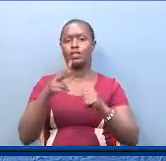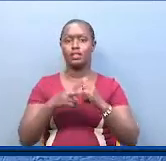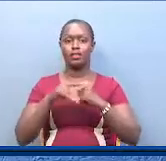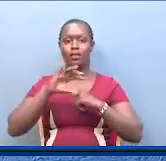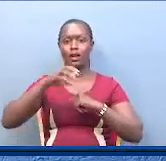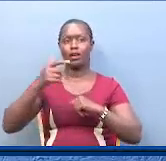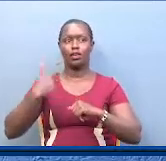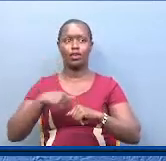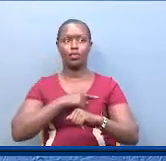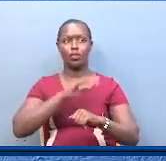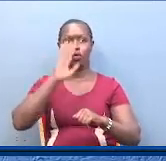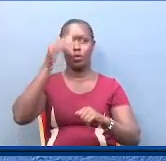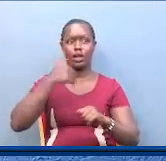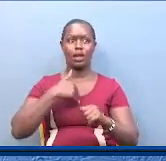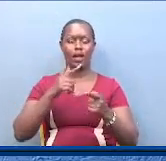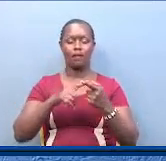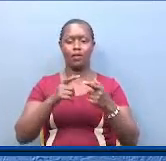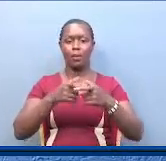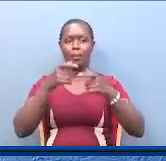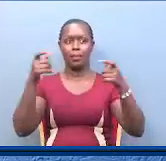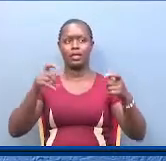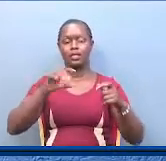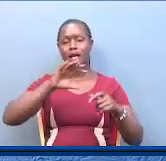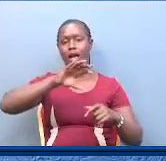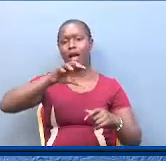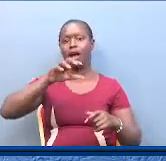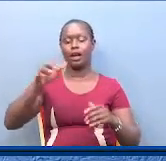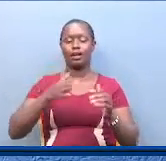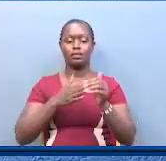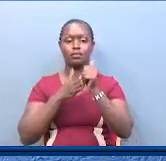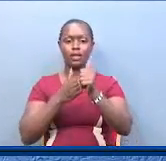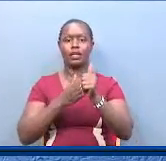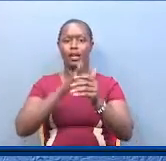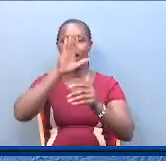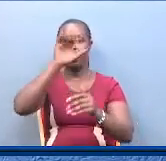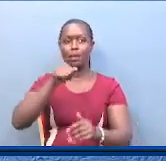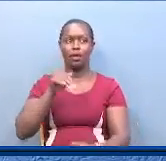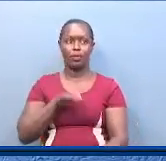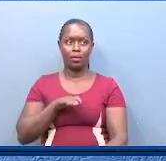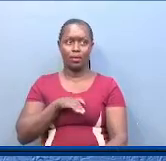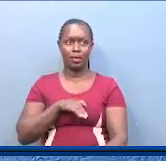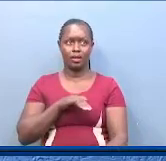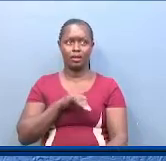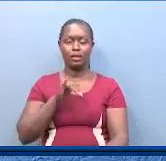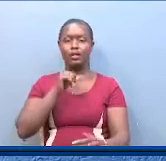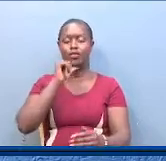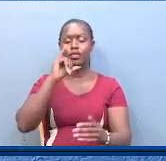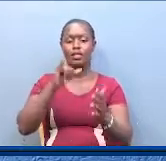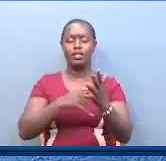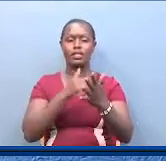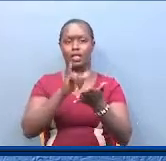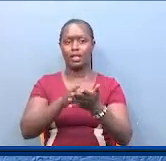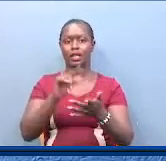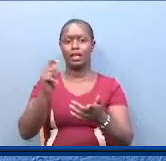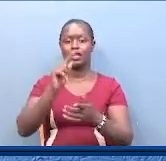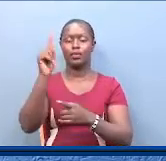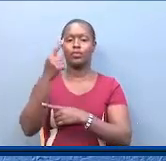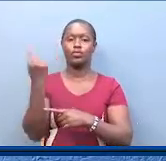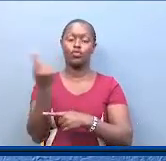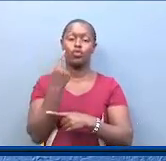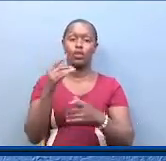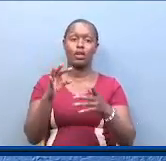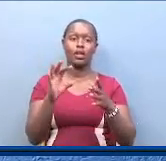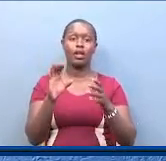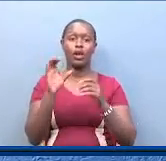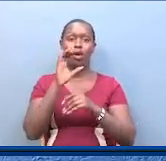counties, we are going to have major counties headed by women. That is not just it. Kenya Kwanza is the only